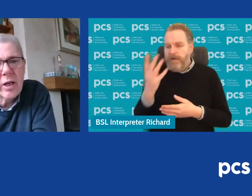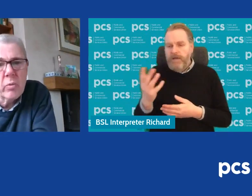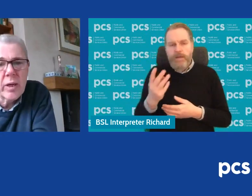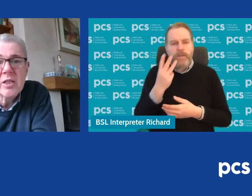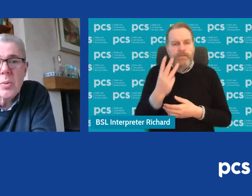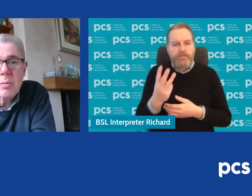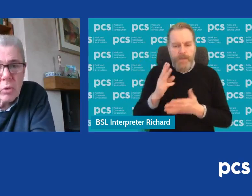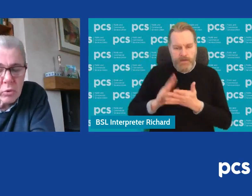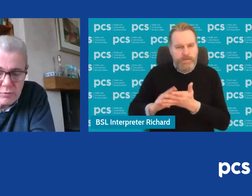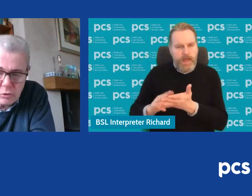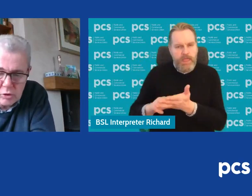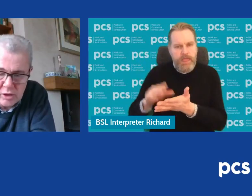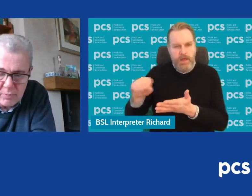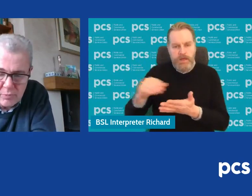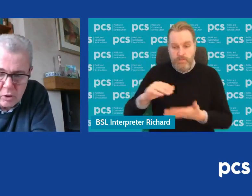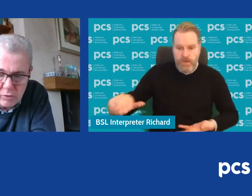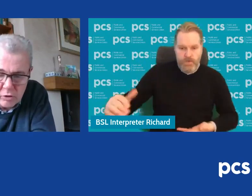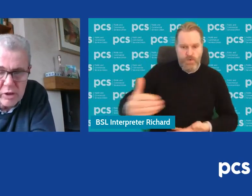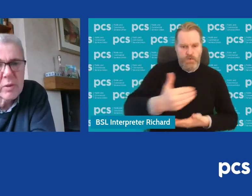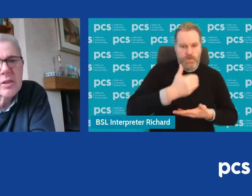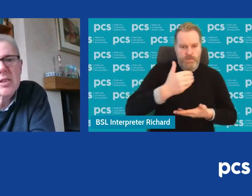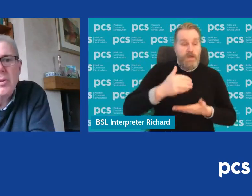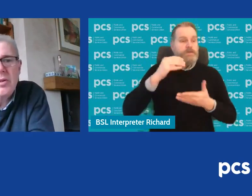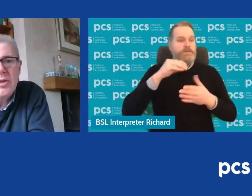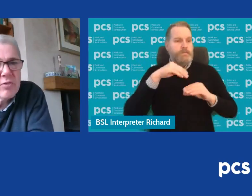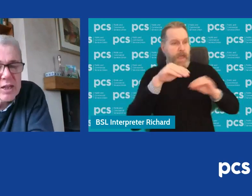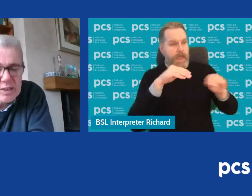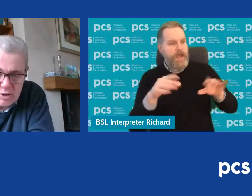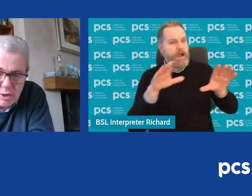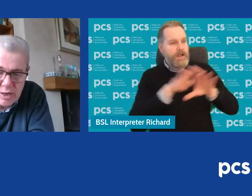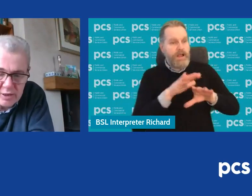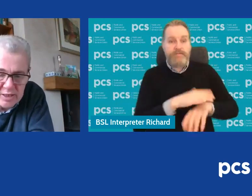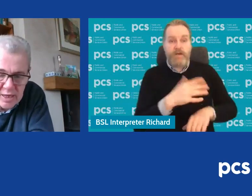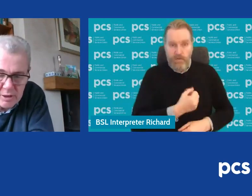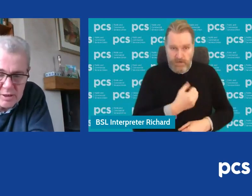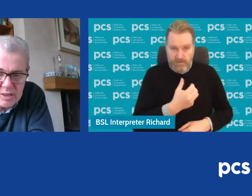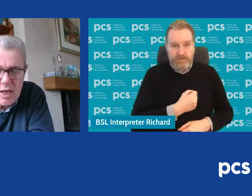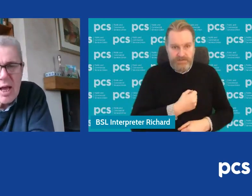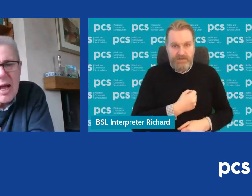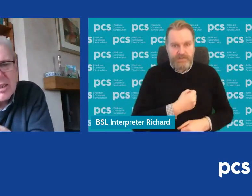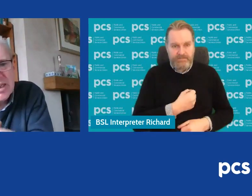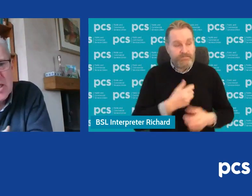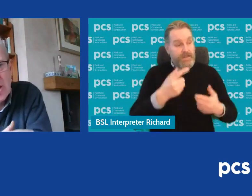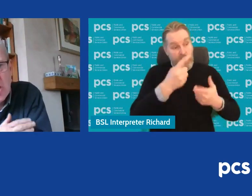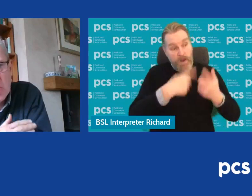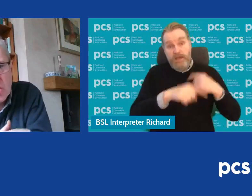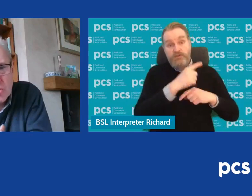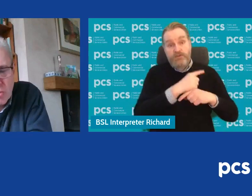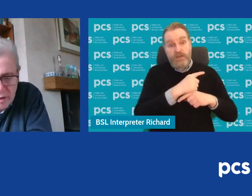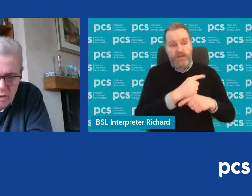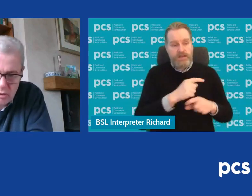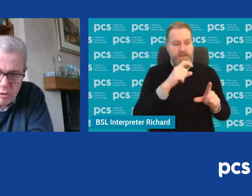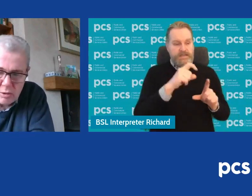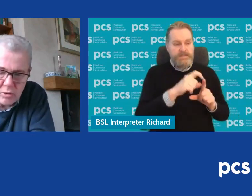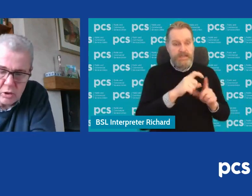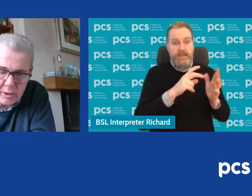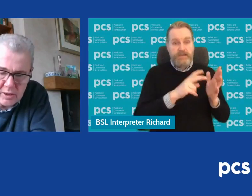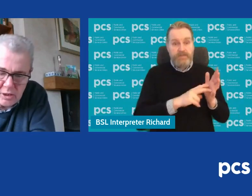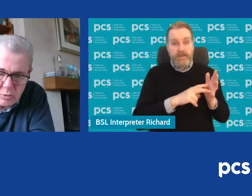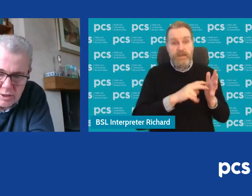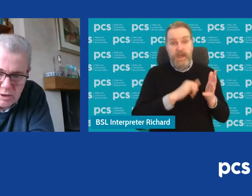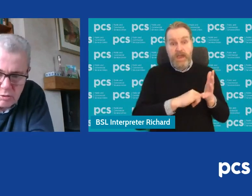National Highways and the Border Force over Christmas, and the DVSA driving examiners, has continued right